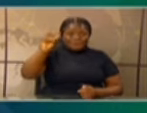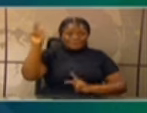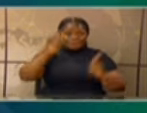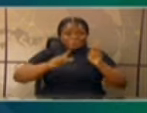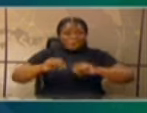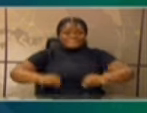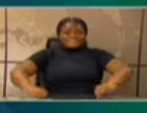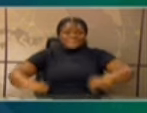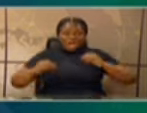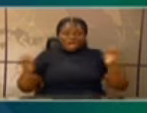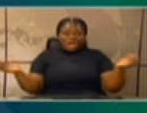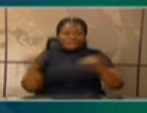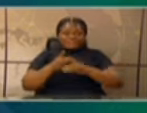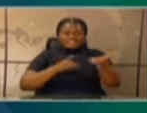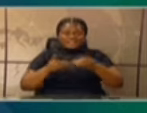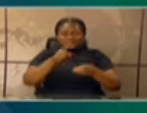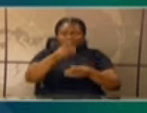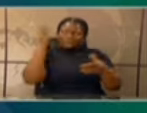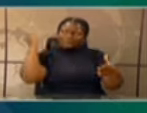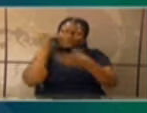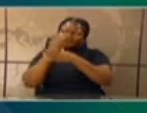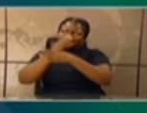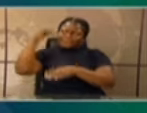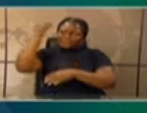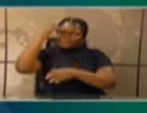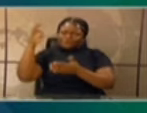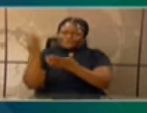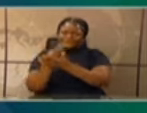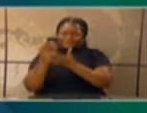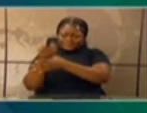whole. Say, dainty, I'm one of the director of finance. I couldn't talk.